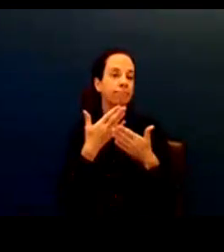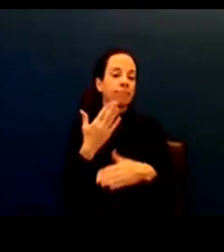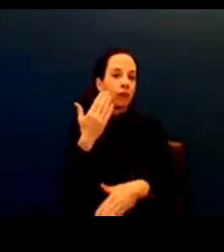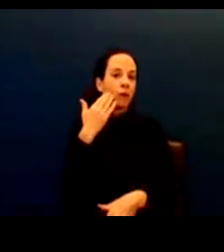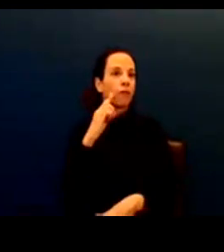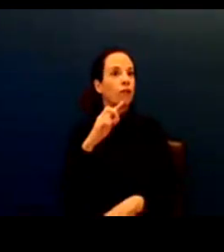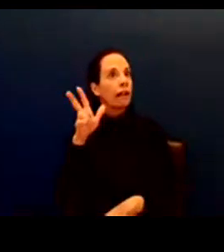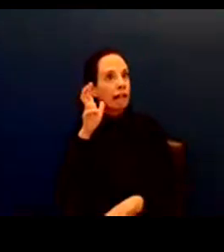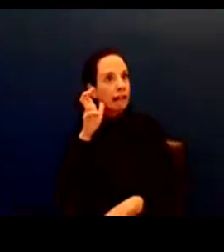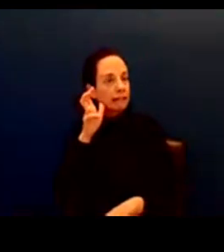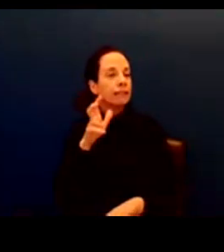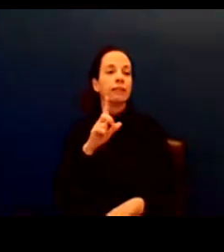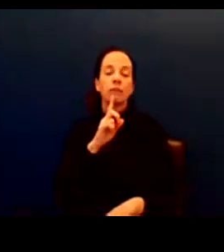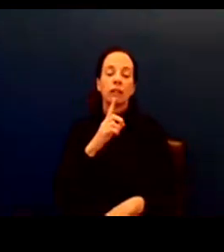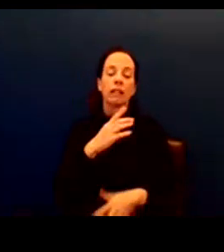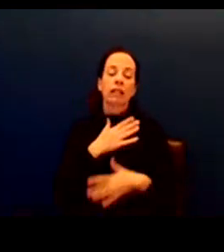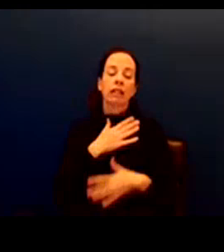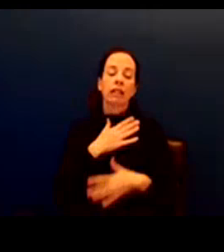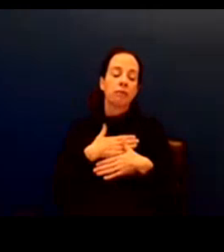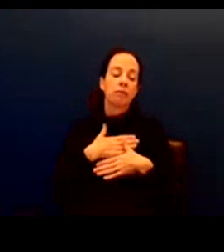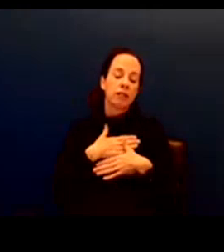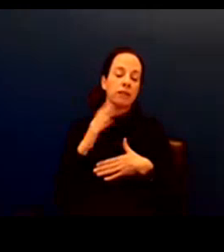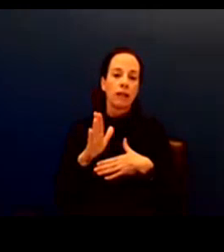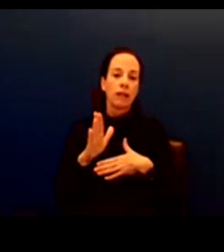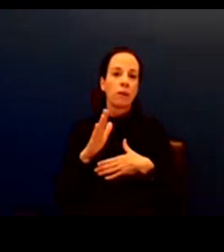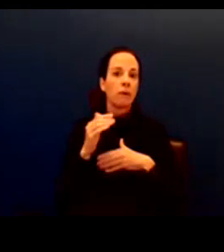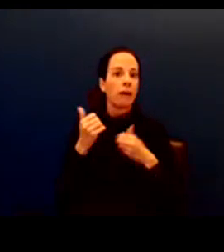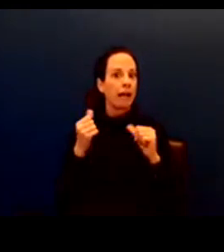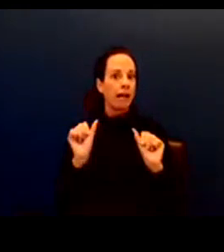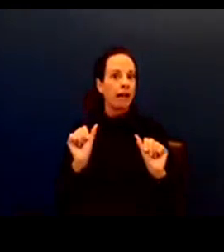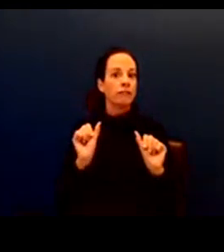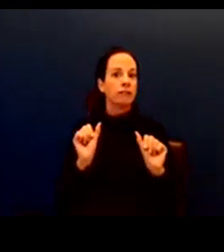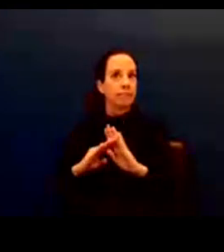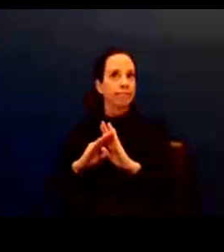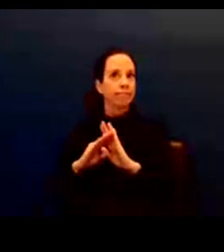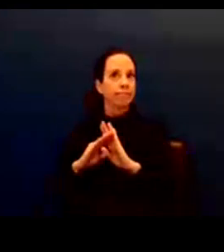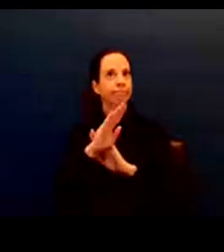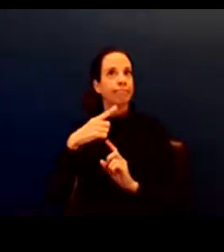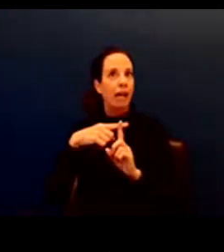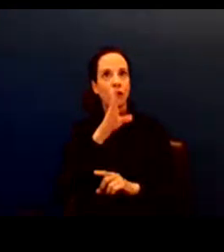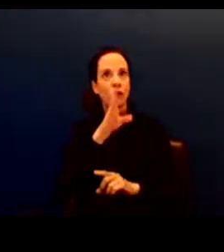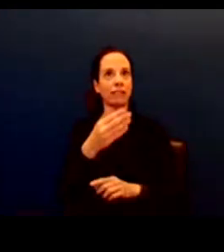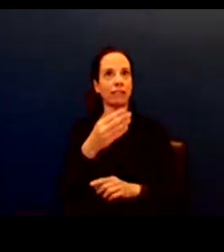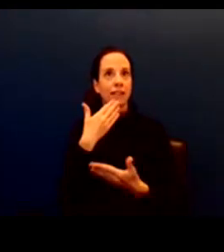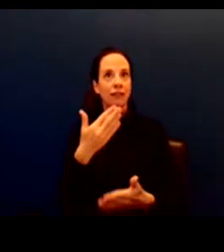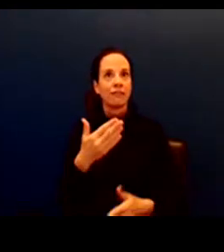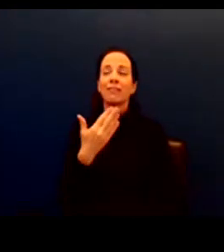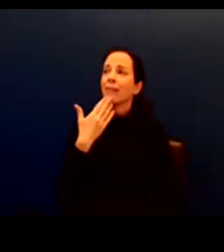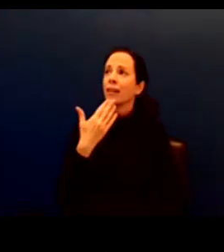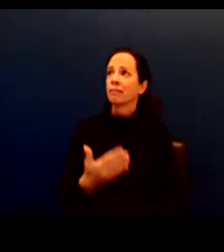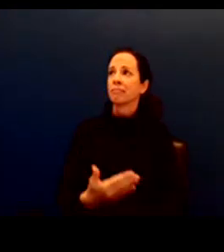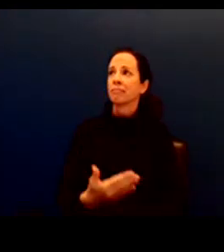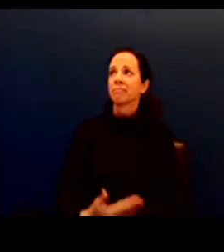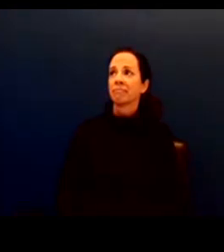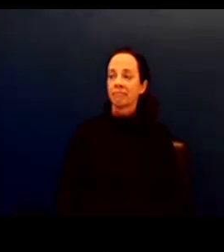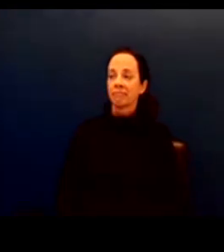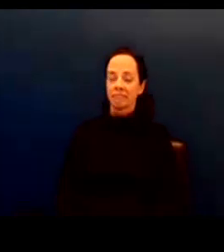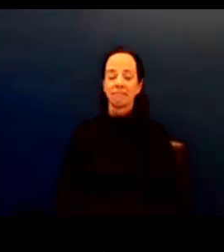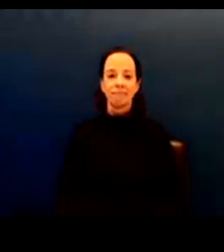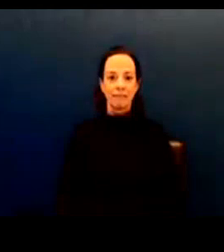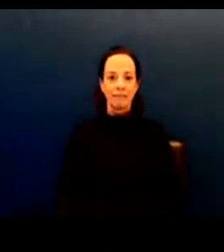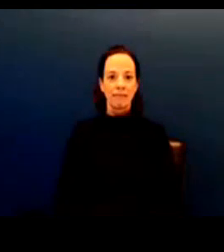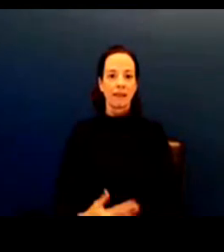appreciate your efforts to move us in a positive direction. Thank you. Thank you. Thank you. Any other questions